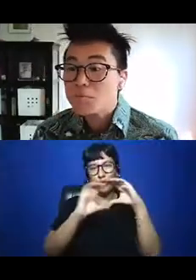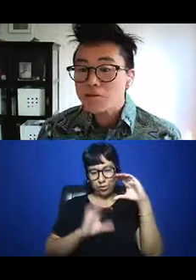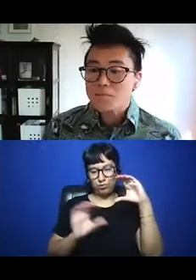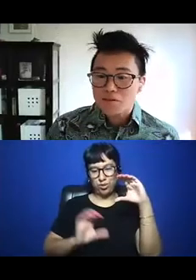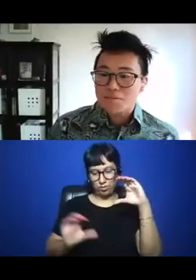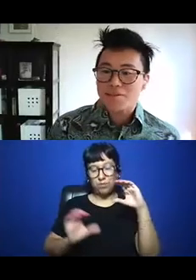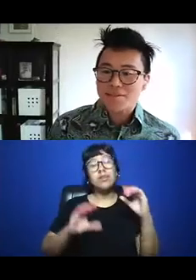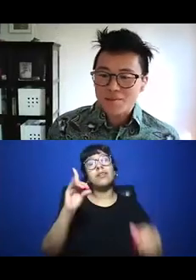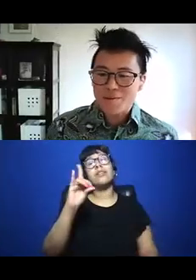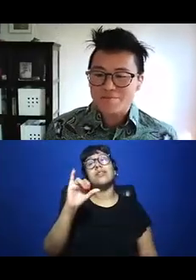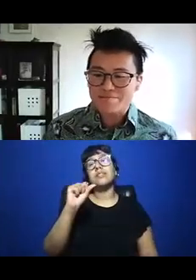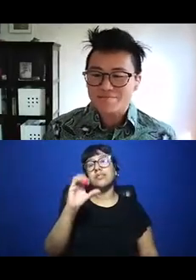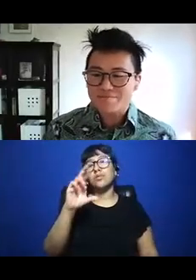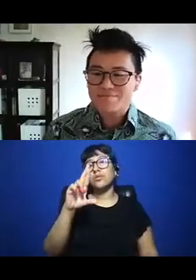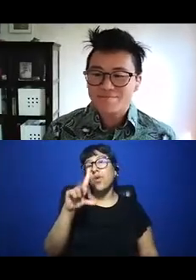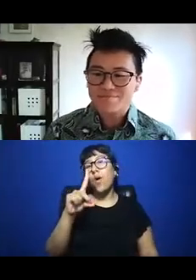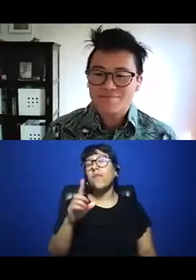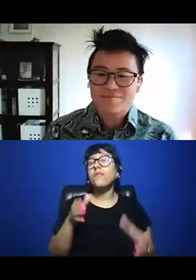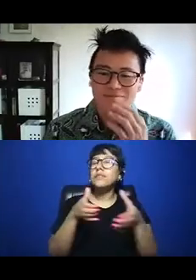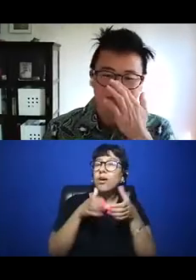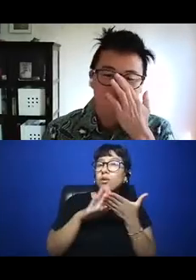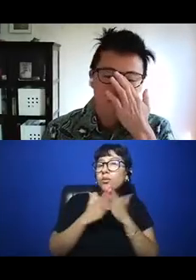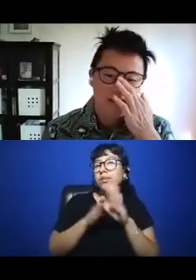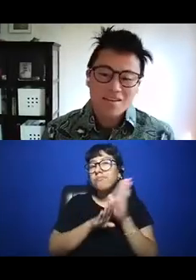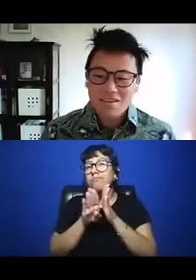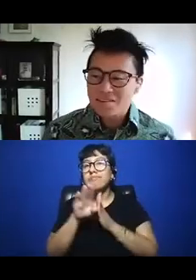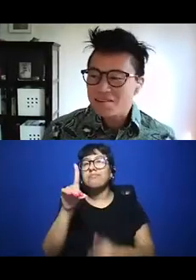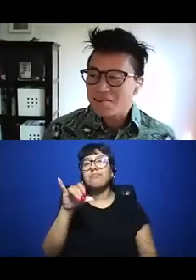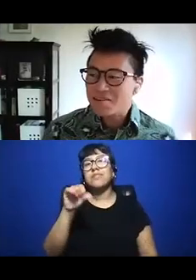Discord for smaller community building, cool.